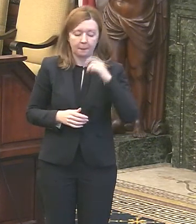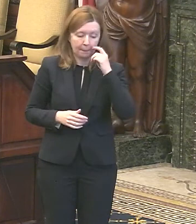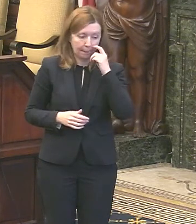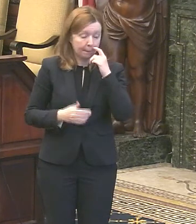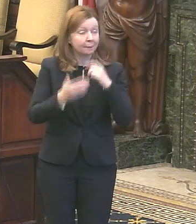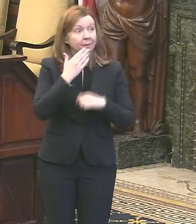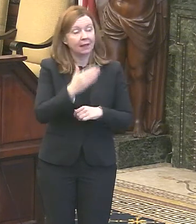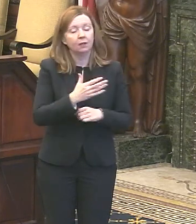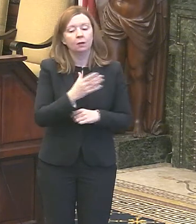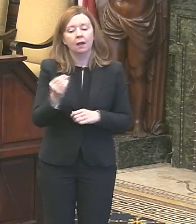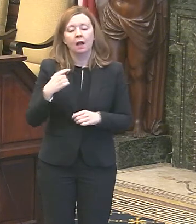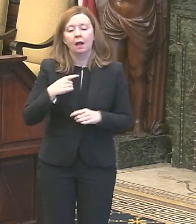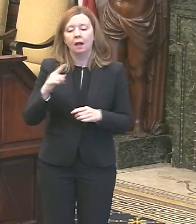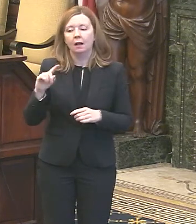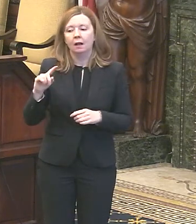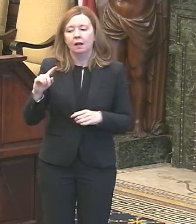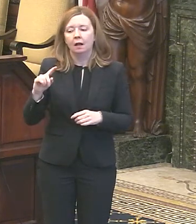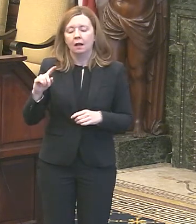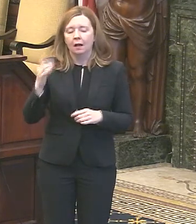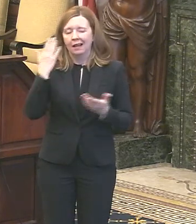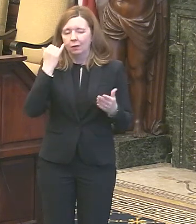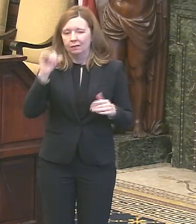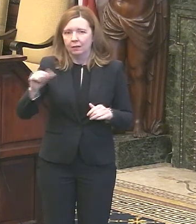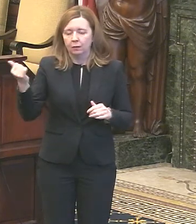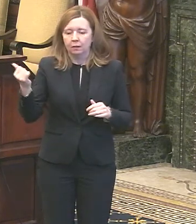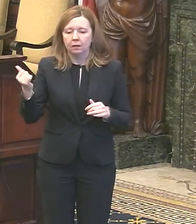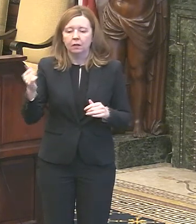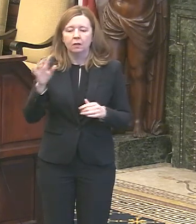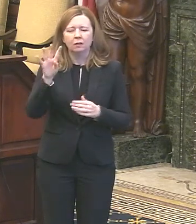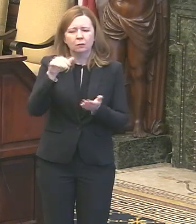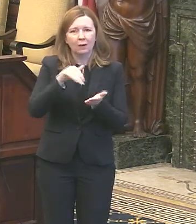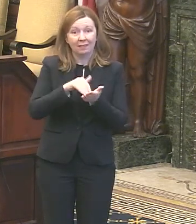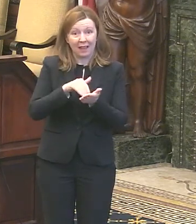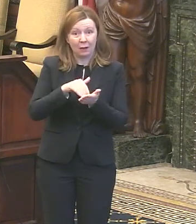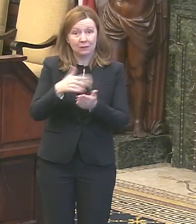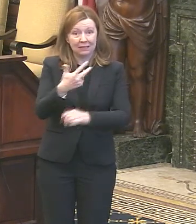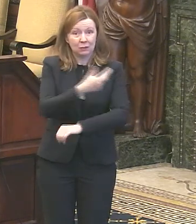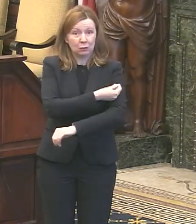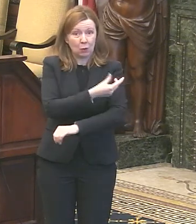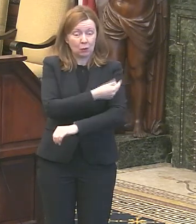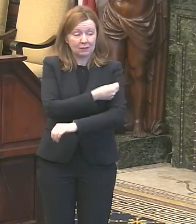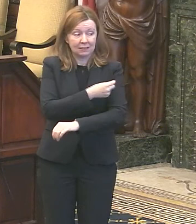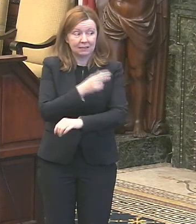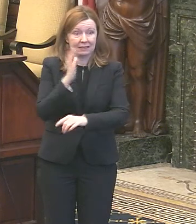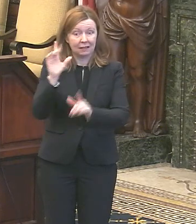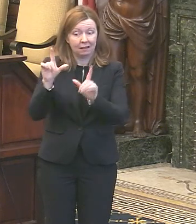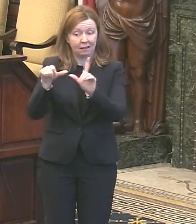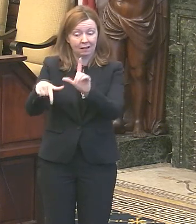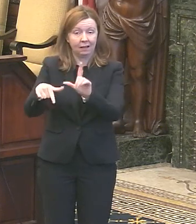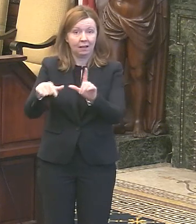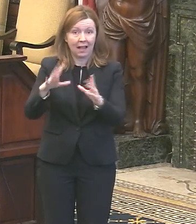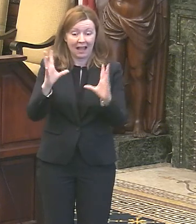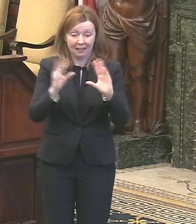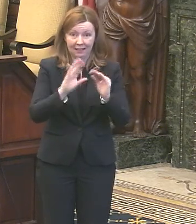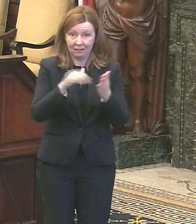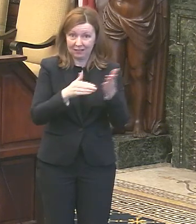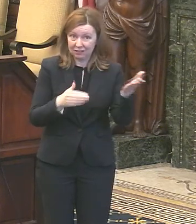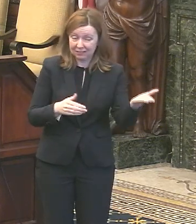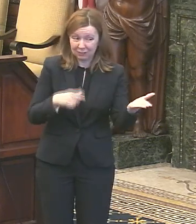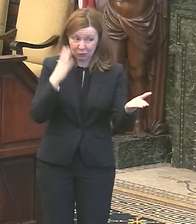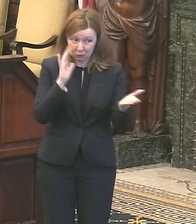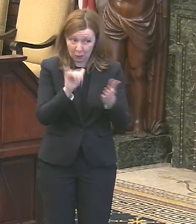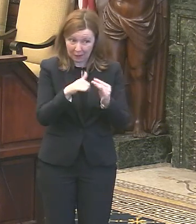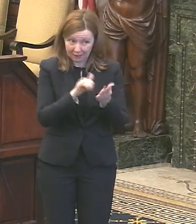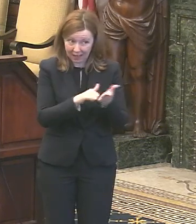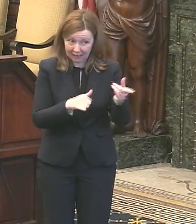Thanks. And I don't know if anyone asked this, but there are 4,000 doses set to expire at the convention center. Do you know about